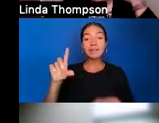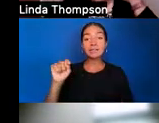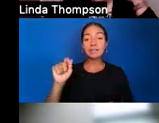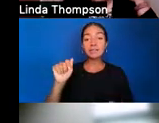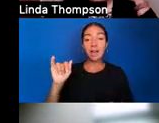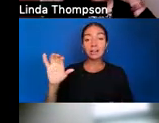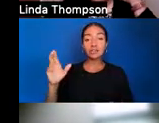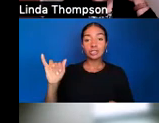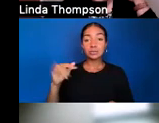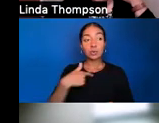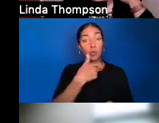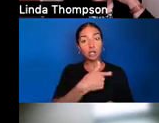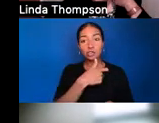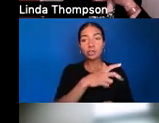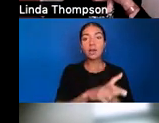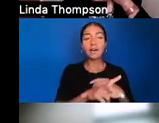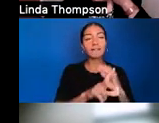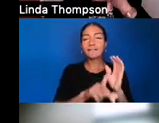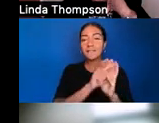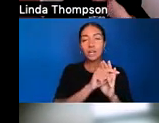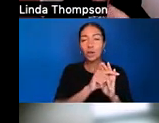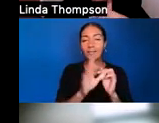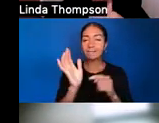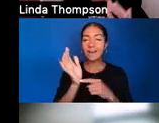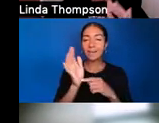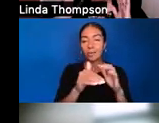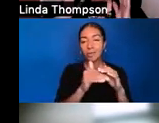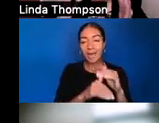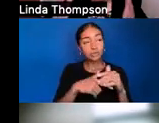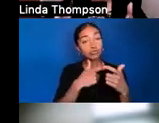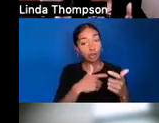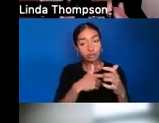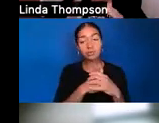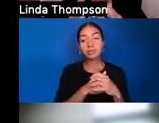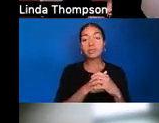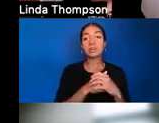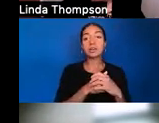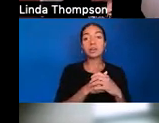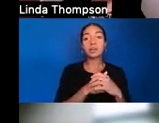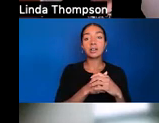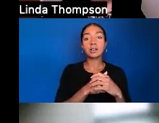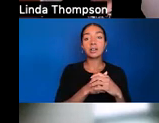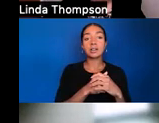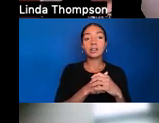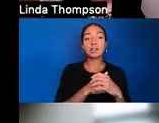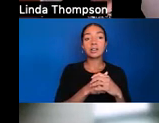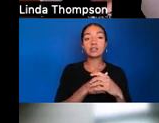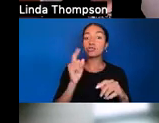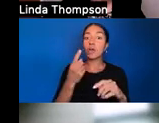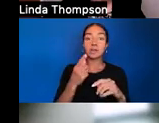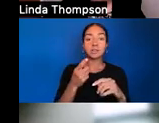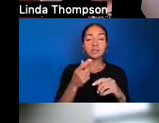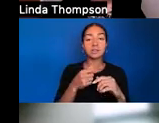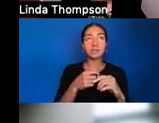a less than 5-minute video, and just being in space with yourself and